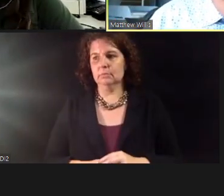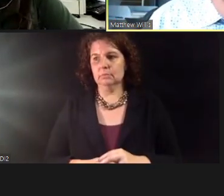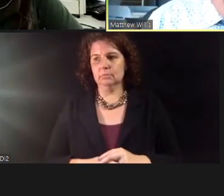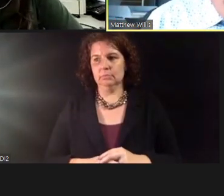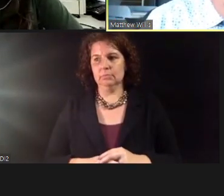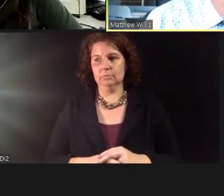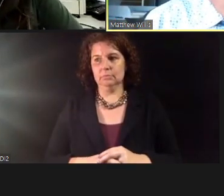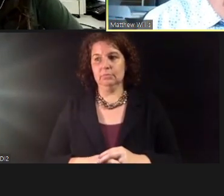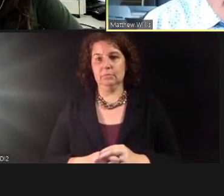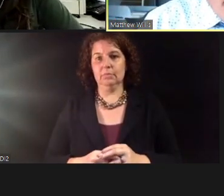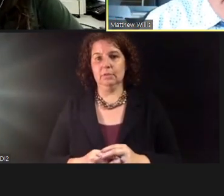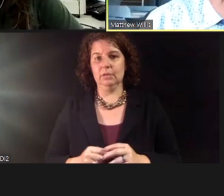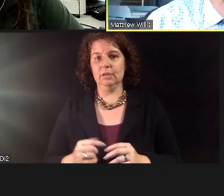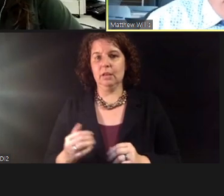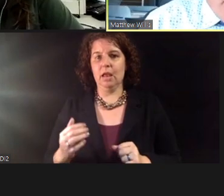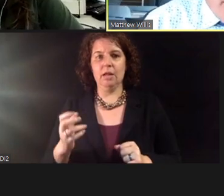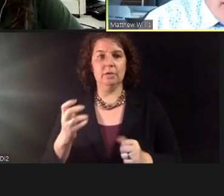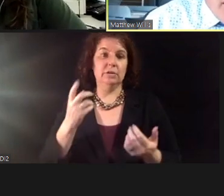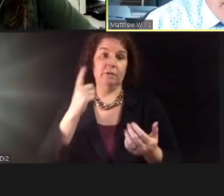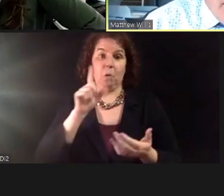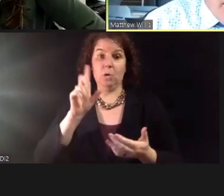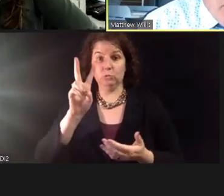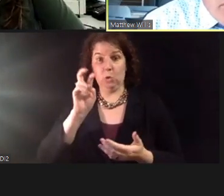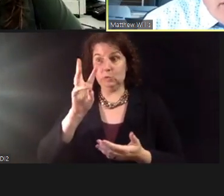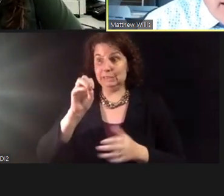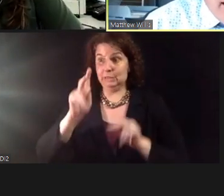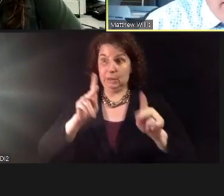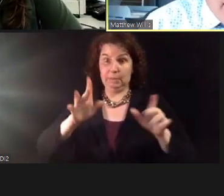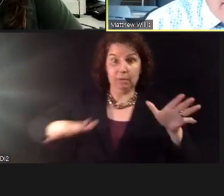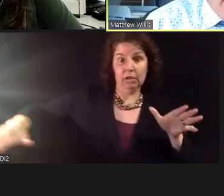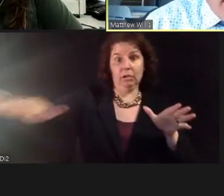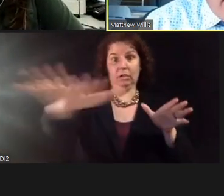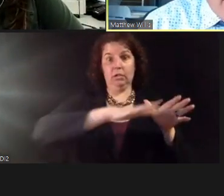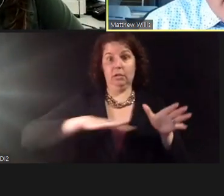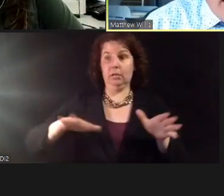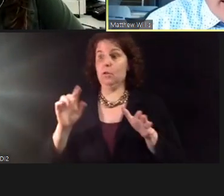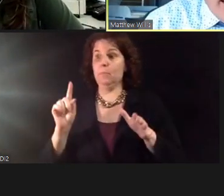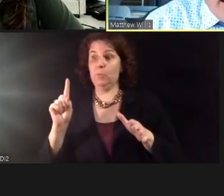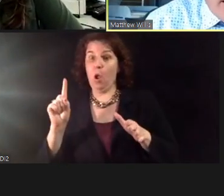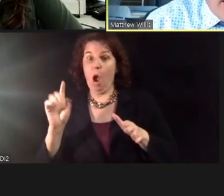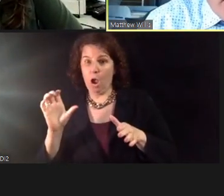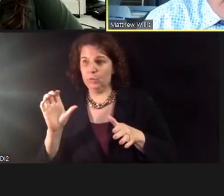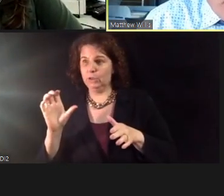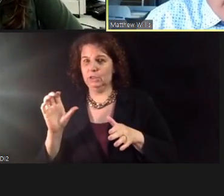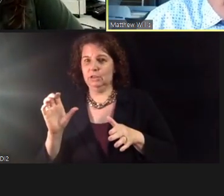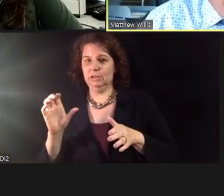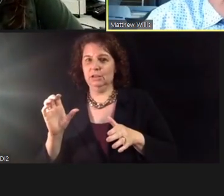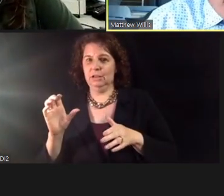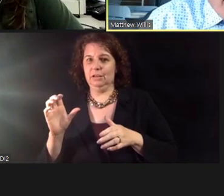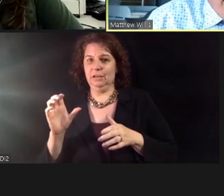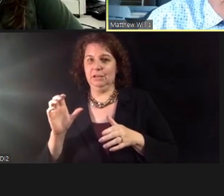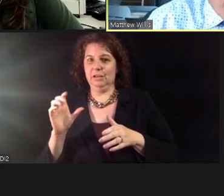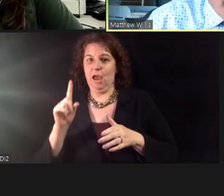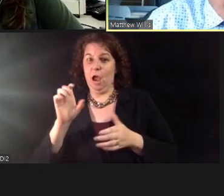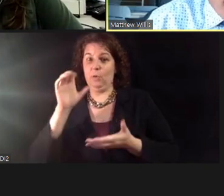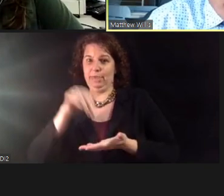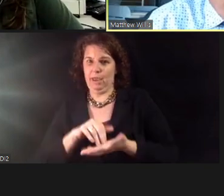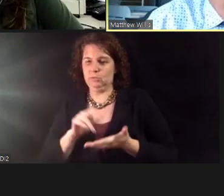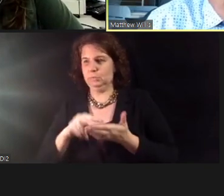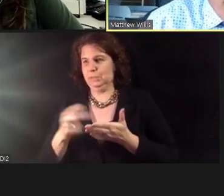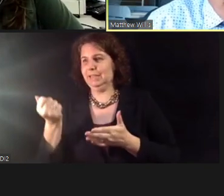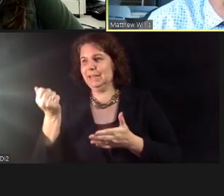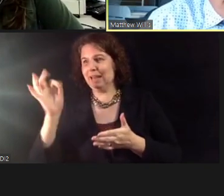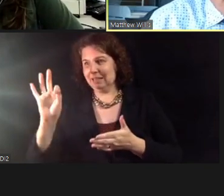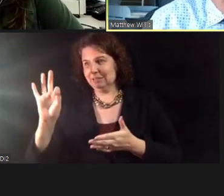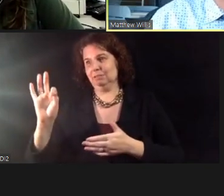to 19 cases per day. So our goal is to get down to less than 19 new cases per day in Marin County, and then we'll